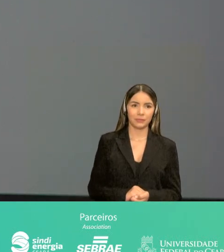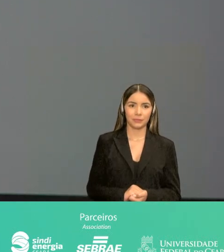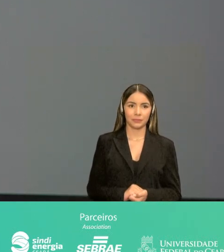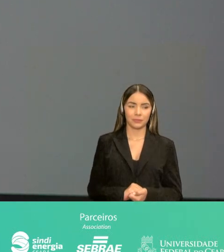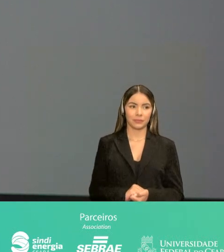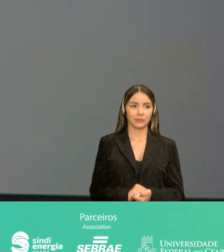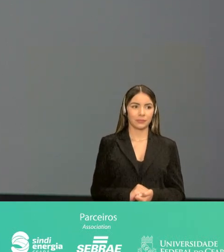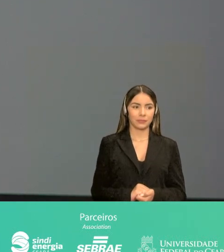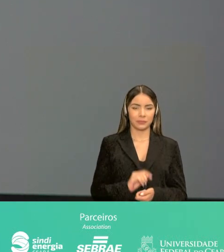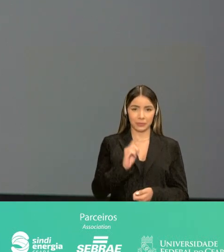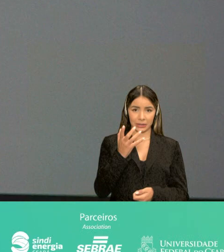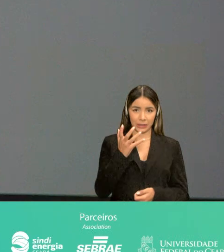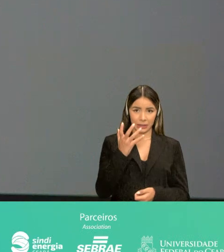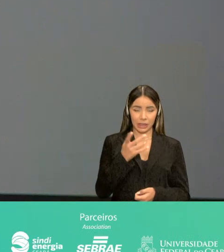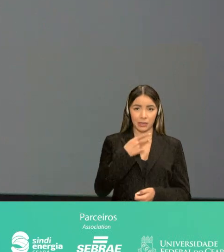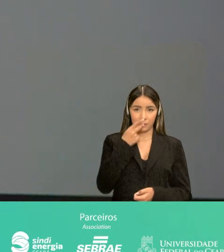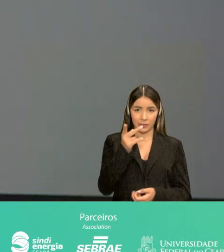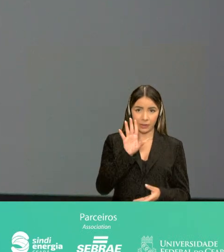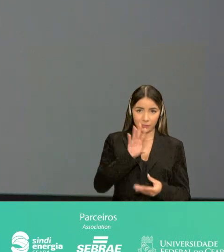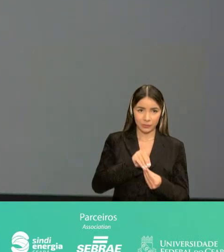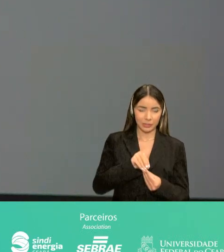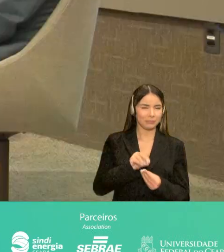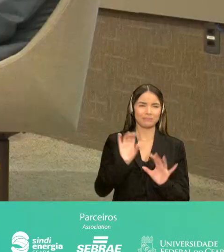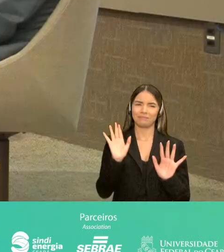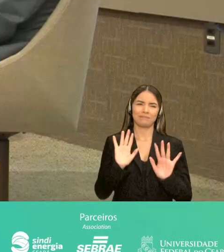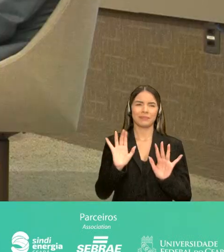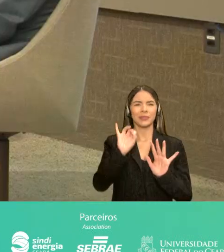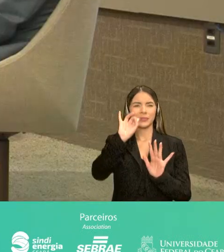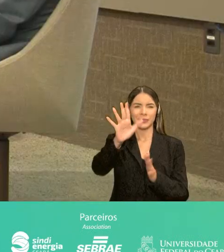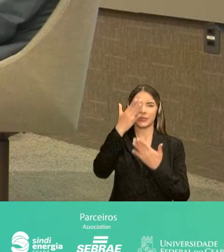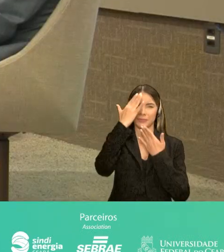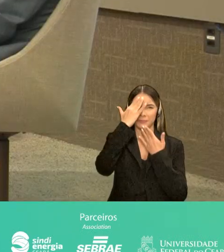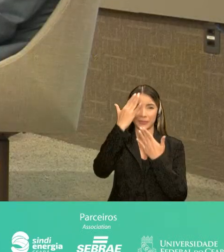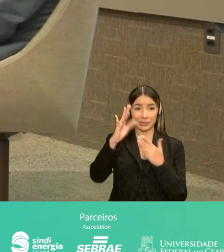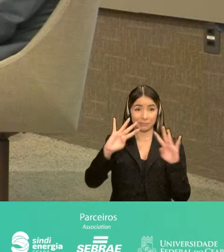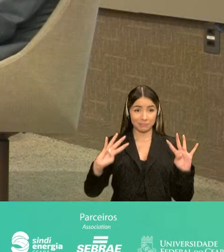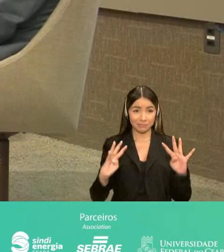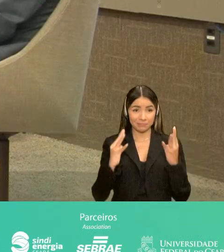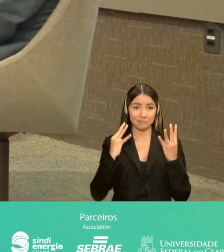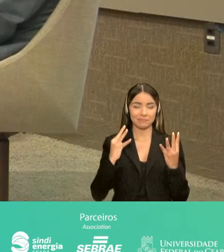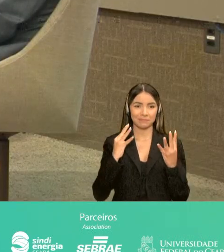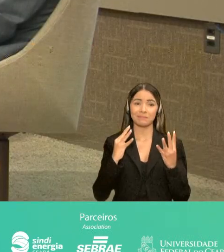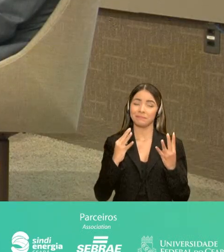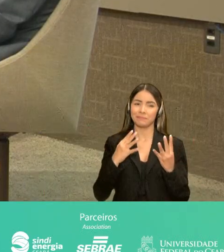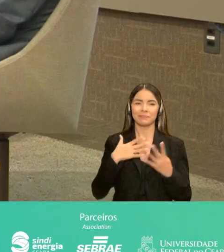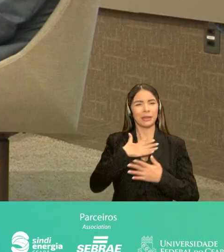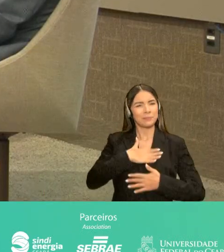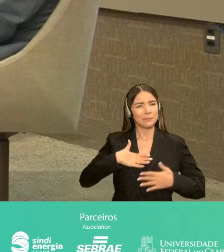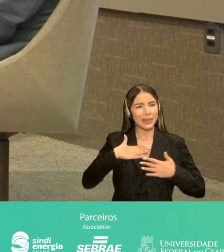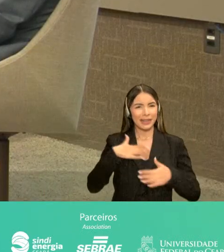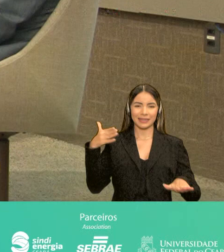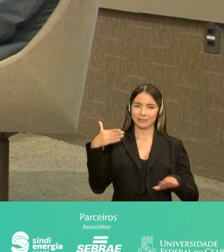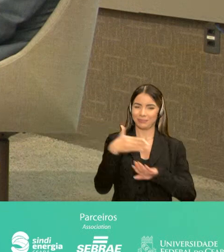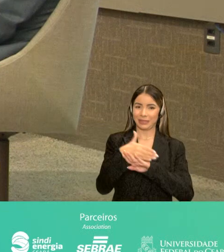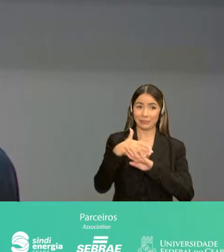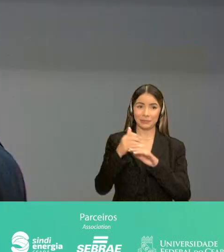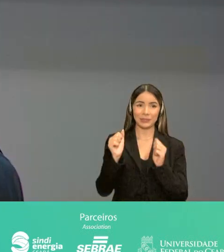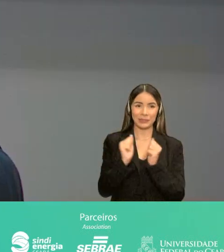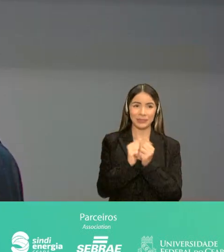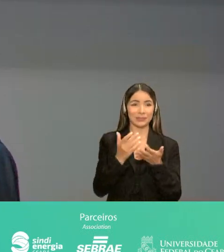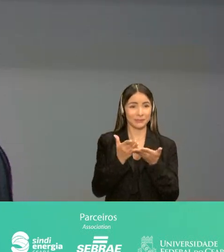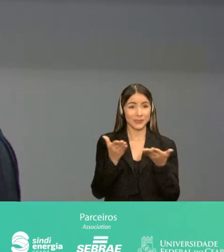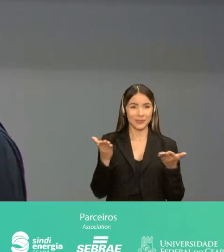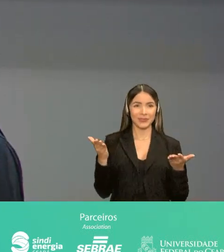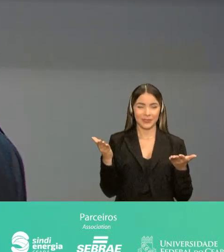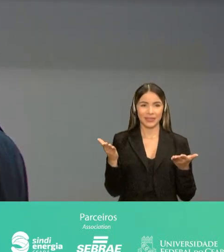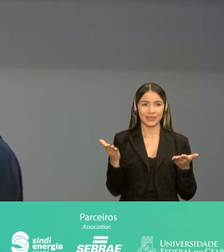seawater, considerações treated finais? seawater. Não, And somente your para final parabenizar remarks. Well, pela thank you for your atenção. attention. It's É uma been grande a satisfação estar pleasure aqui to com be here vocês, together with estar junto our aí de novas